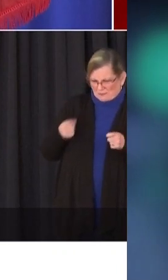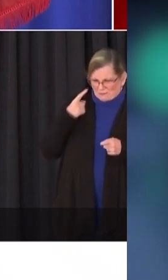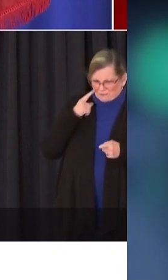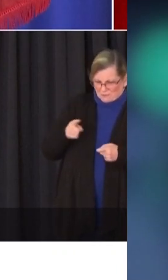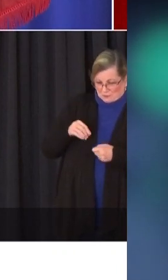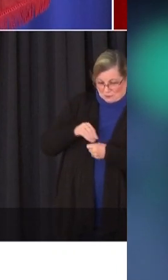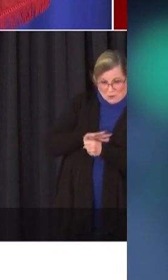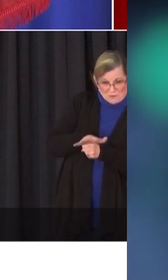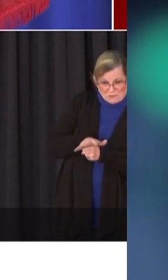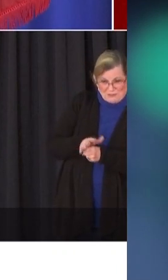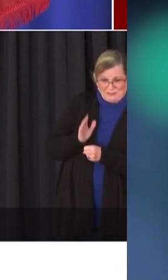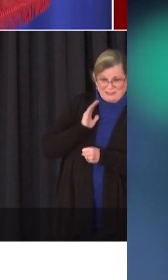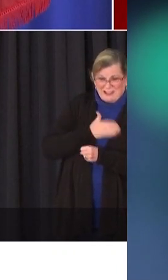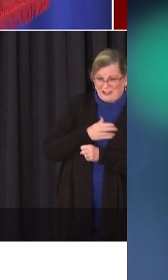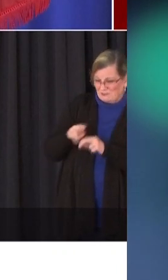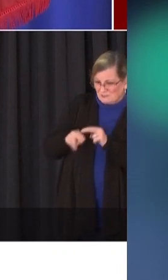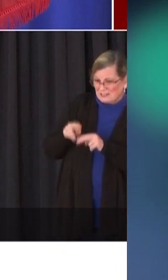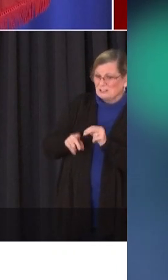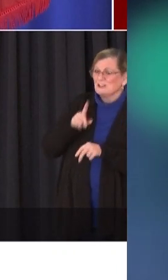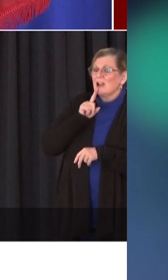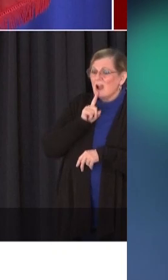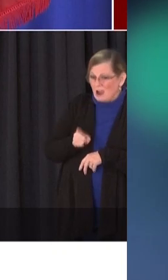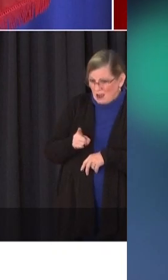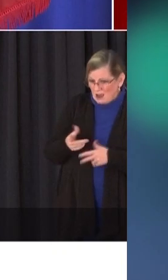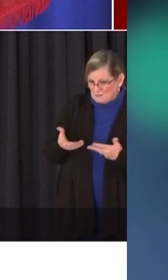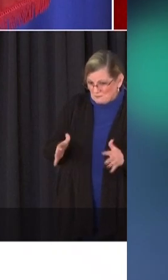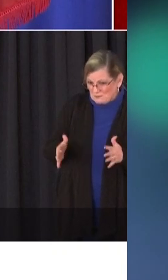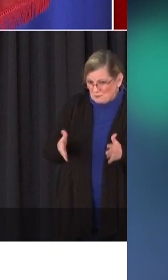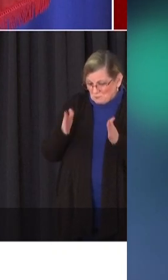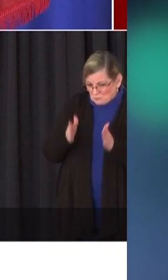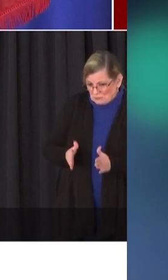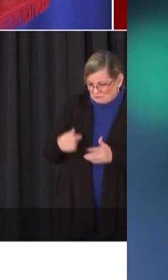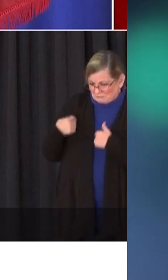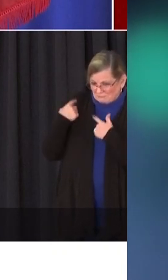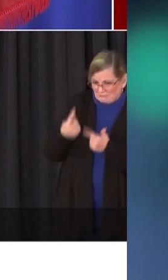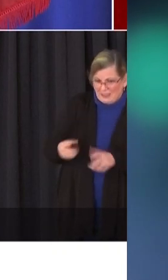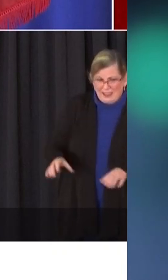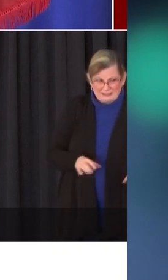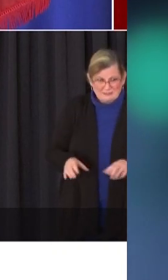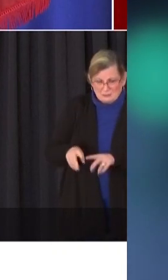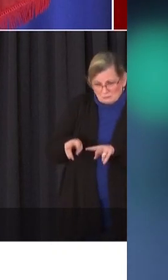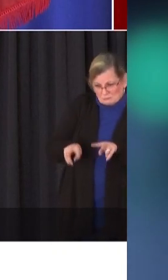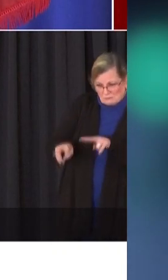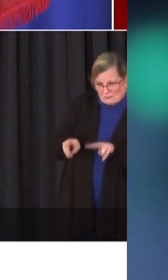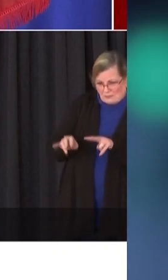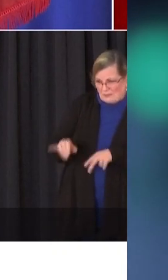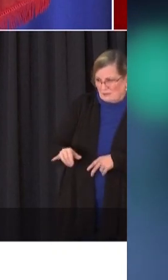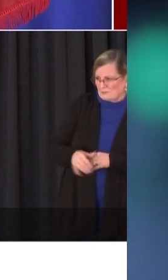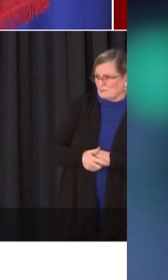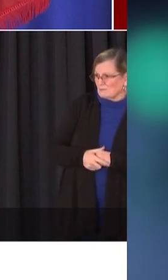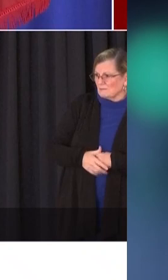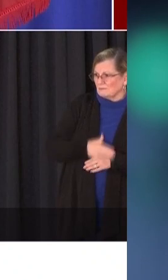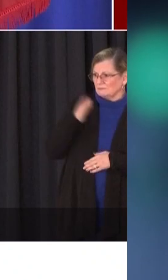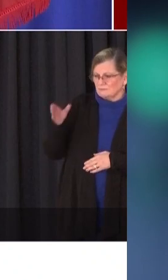289 people arrested back then. And there are pictures all over social media, side by side, of how